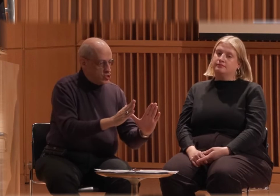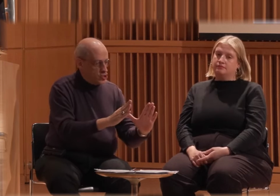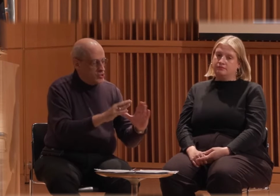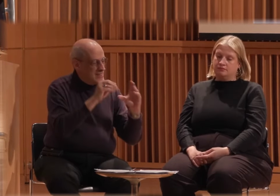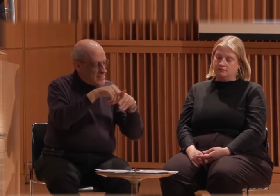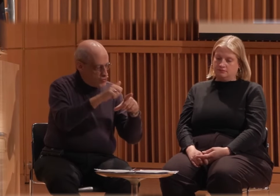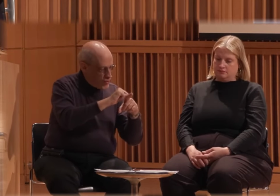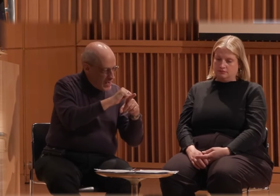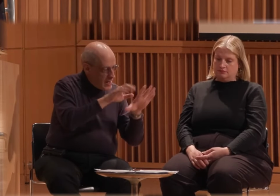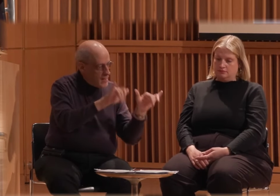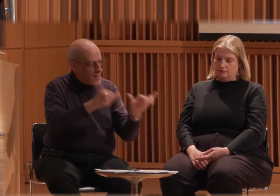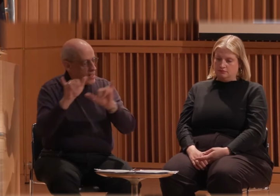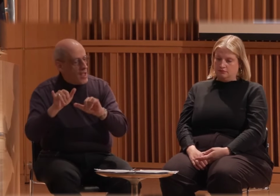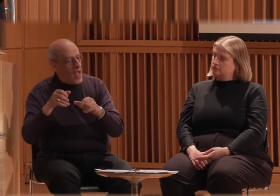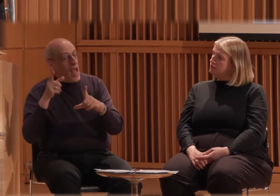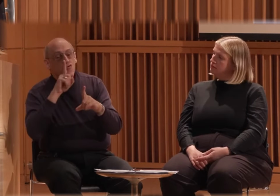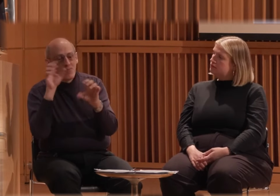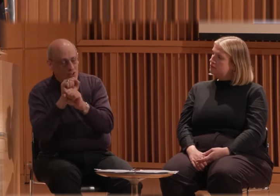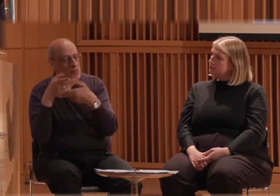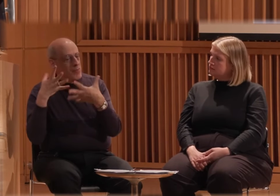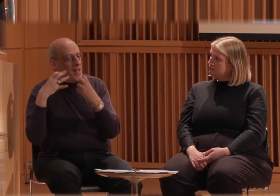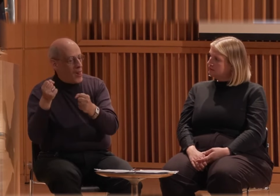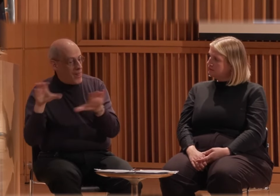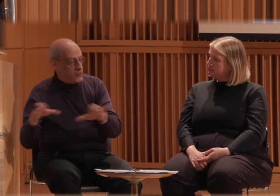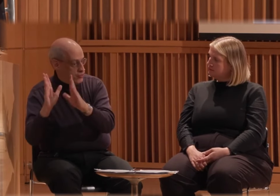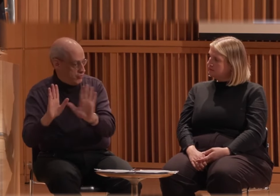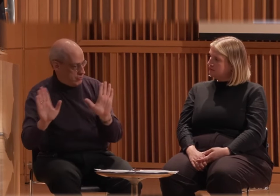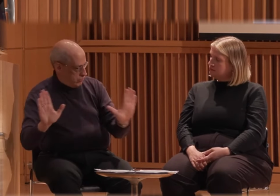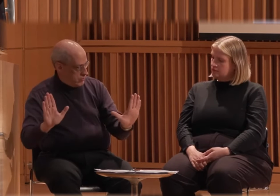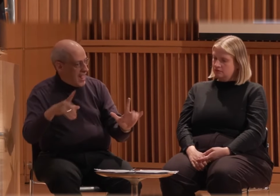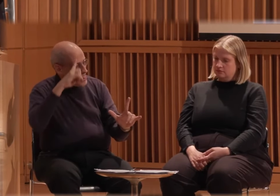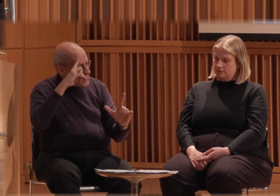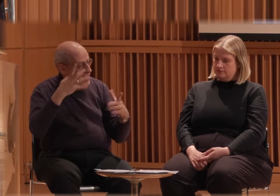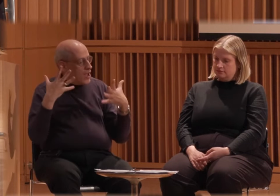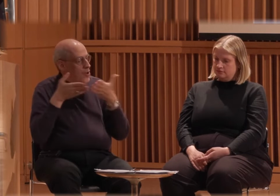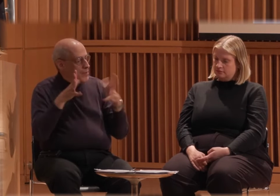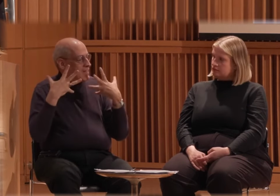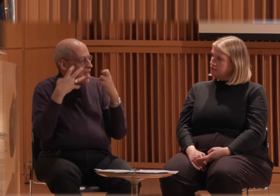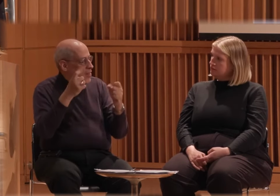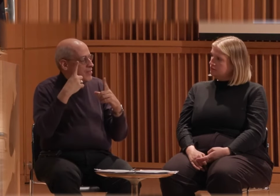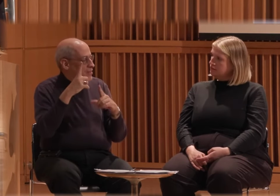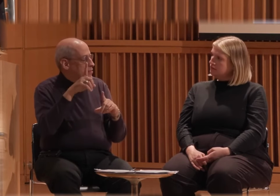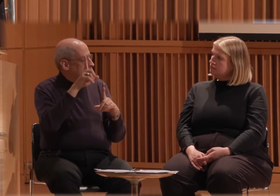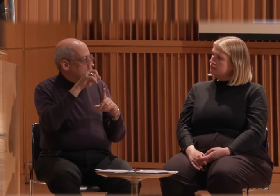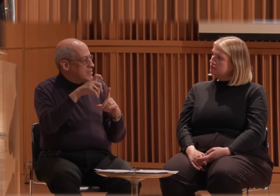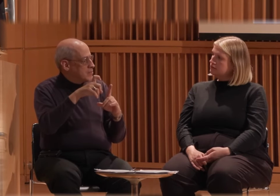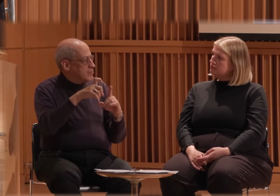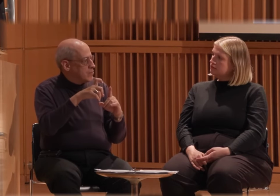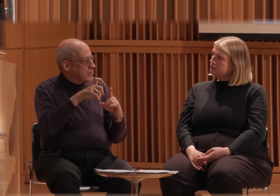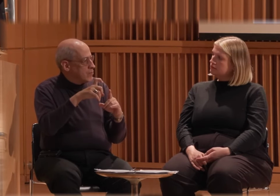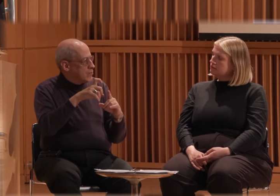and actual public health practitioners. I think public health needs to foreground, not solve,